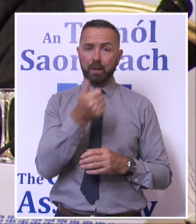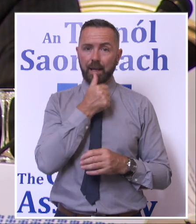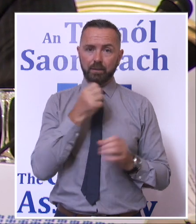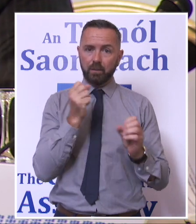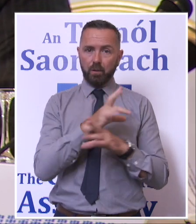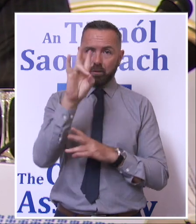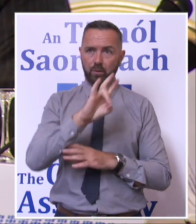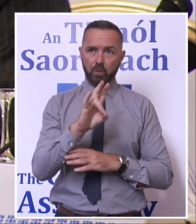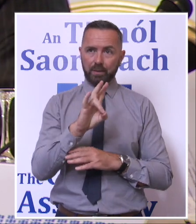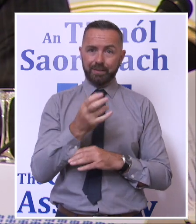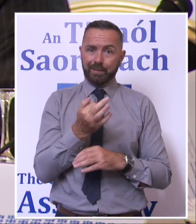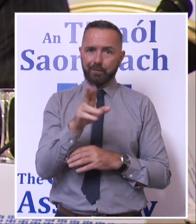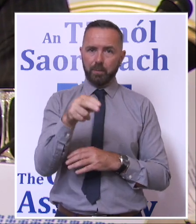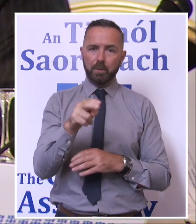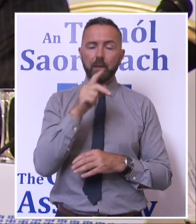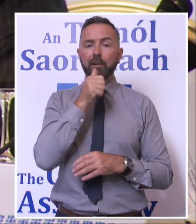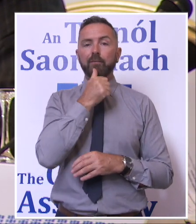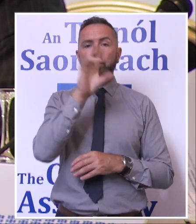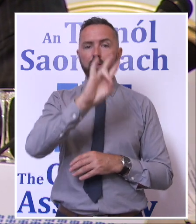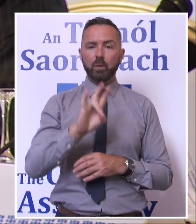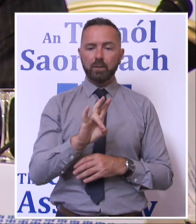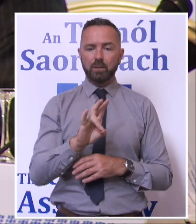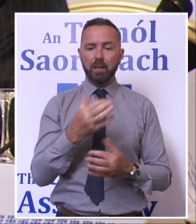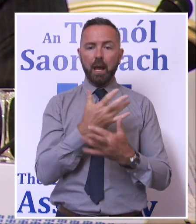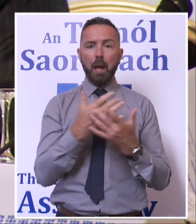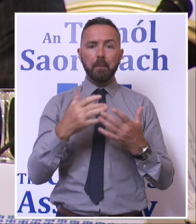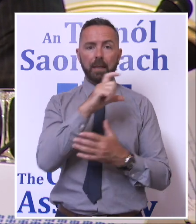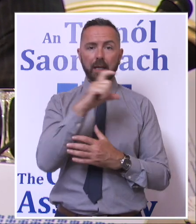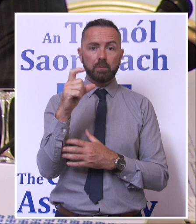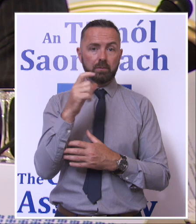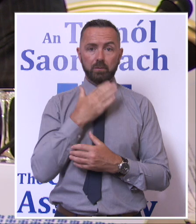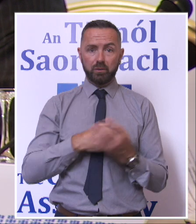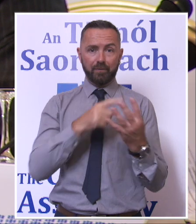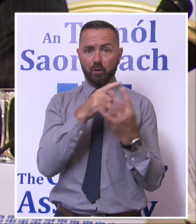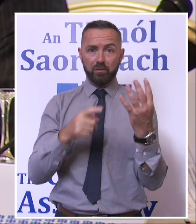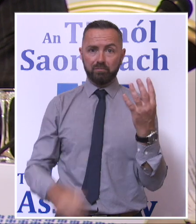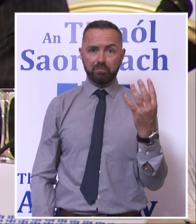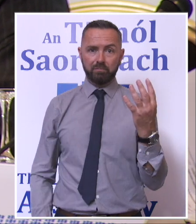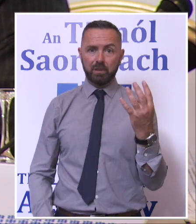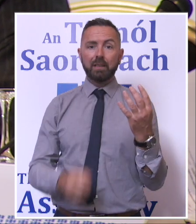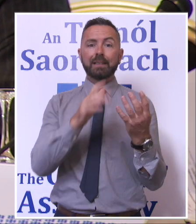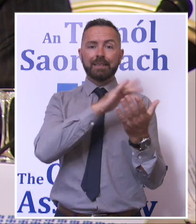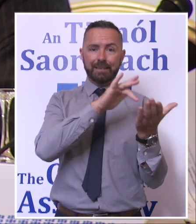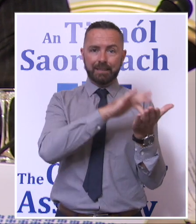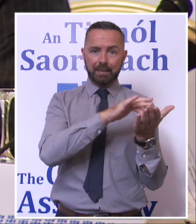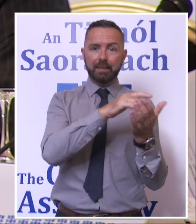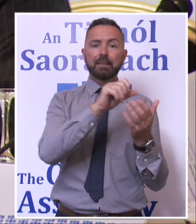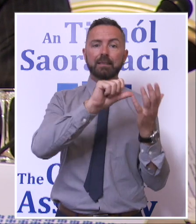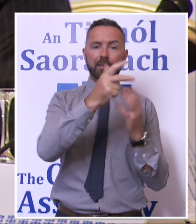So I suppose one of the first questions, how many councillors are there in each of the 4 councils? So simple factual questions. So Dublin City, 63,